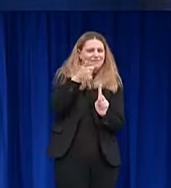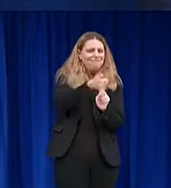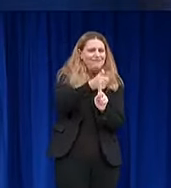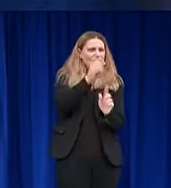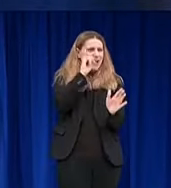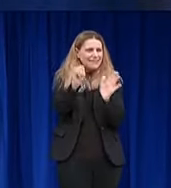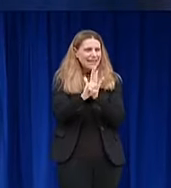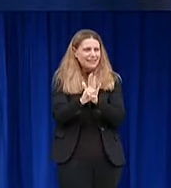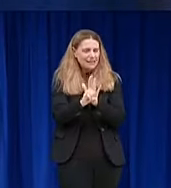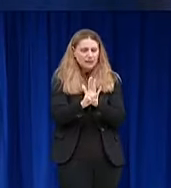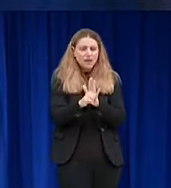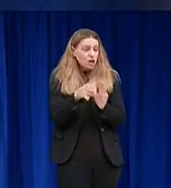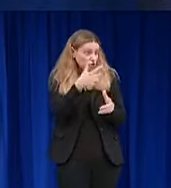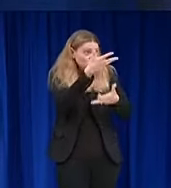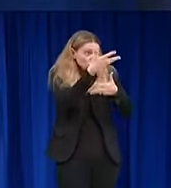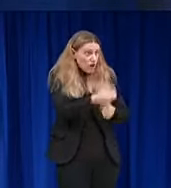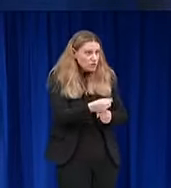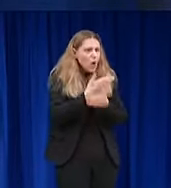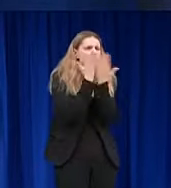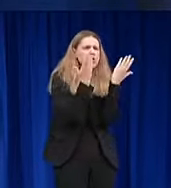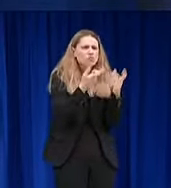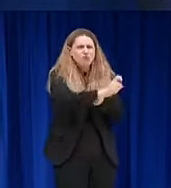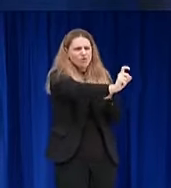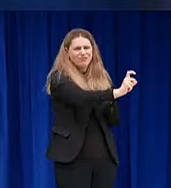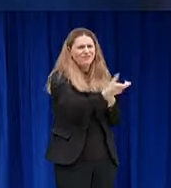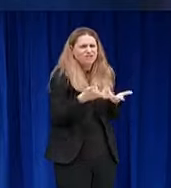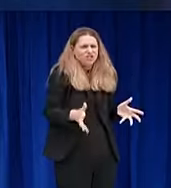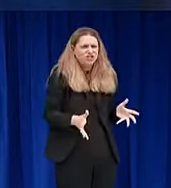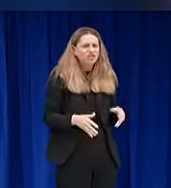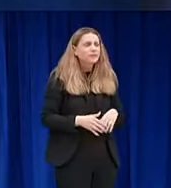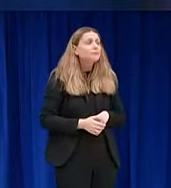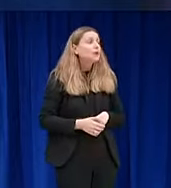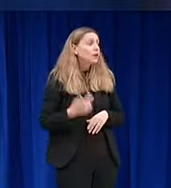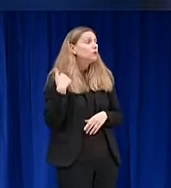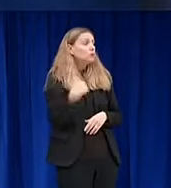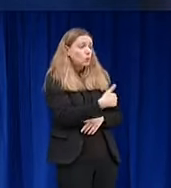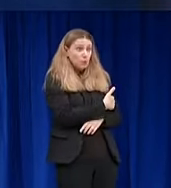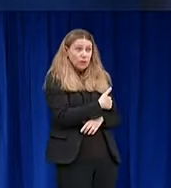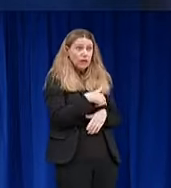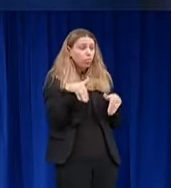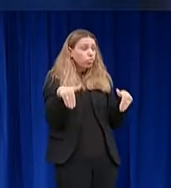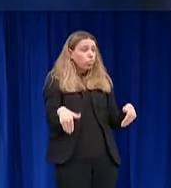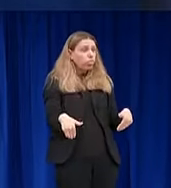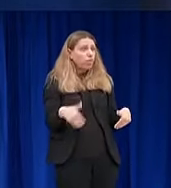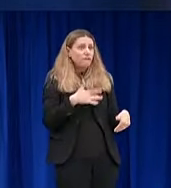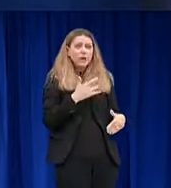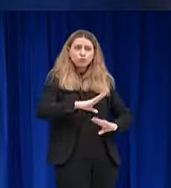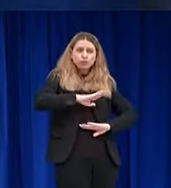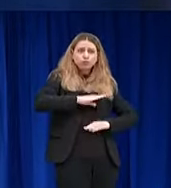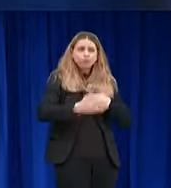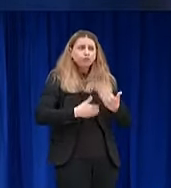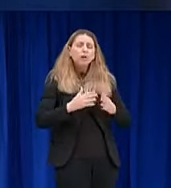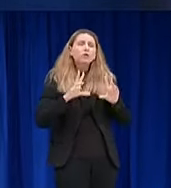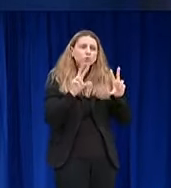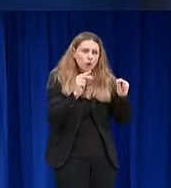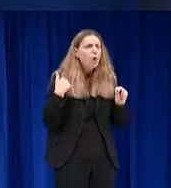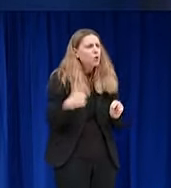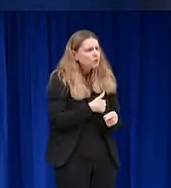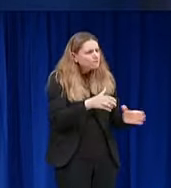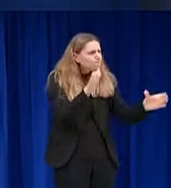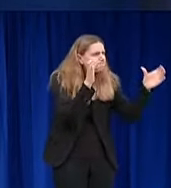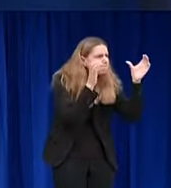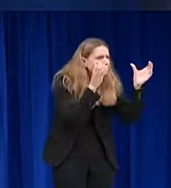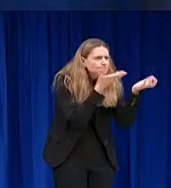we're proud of our progress, but we are not complacent. We continue to listen to the concerns of our service members up and down the